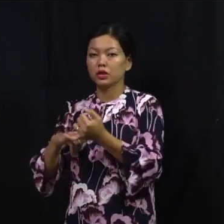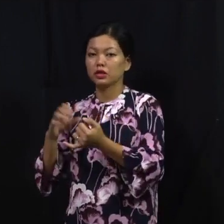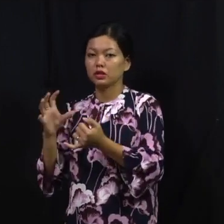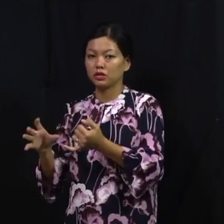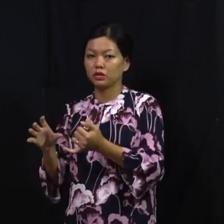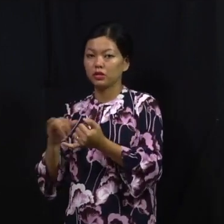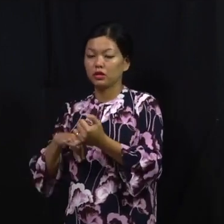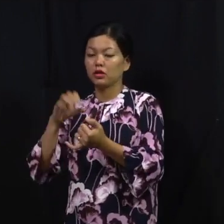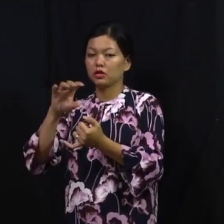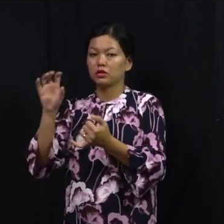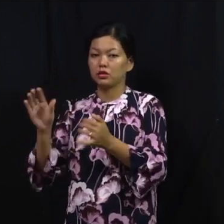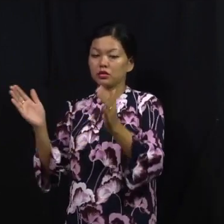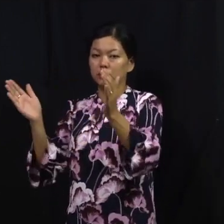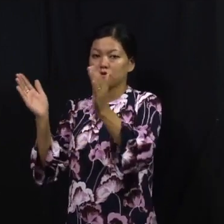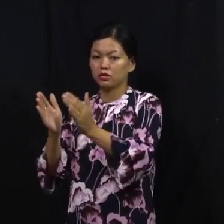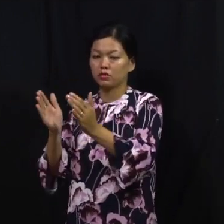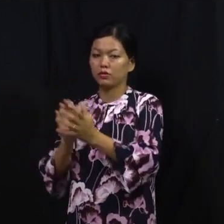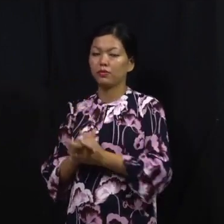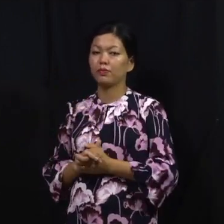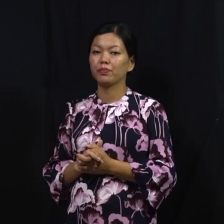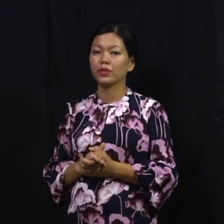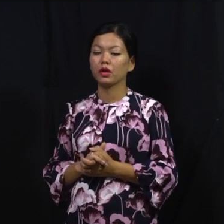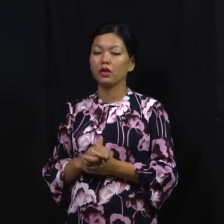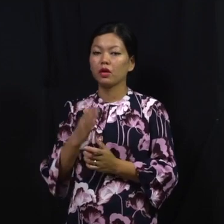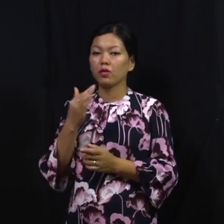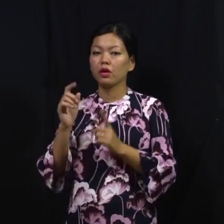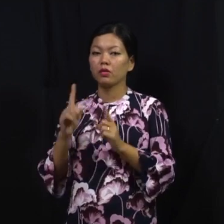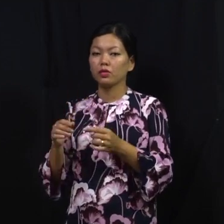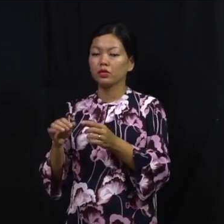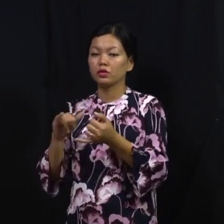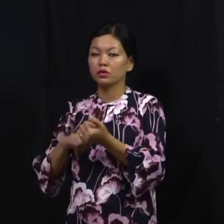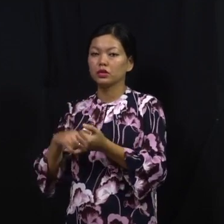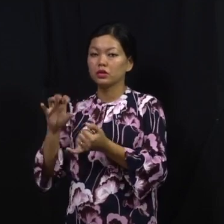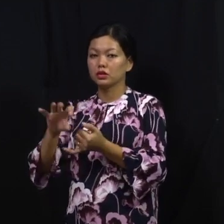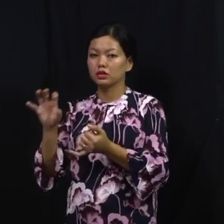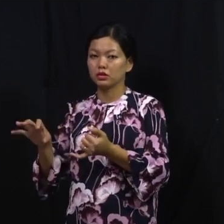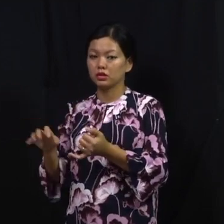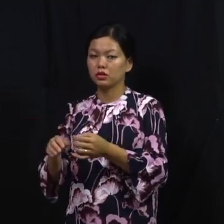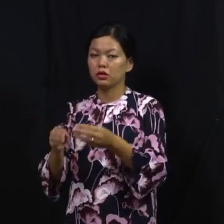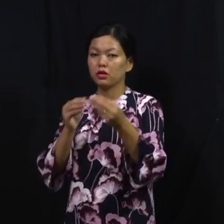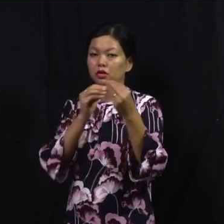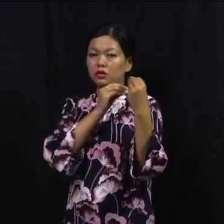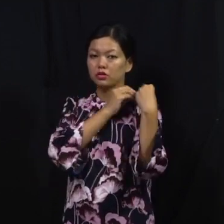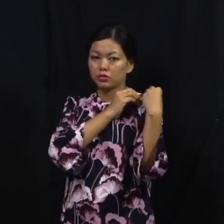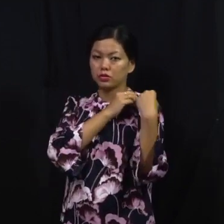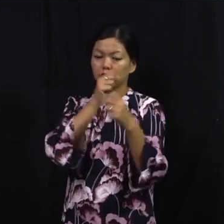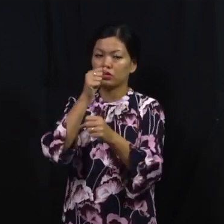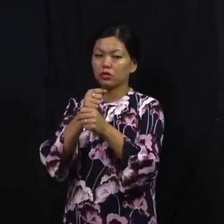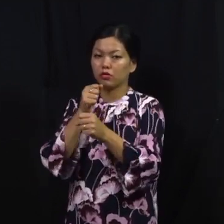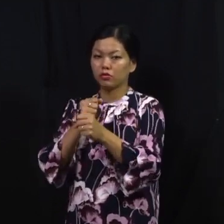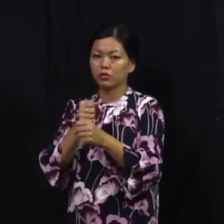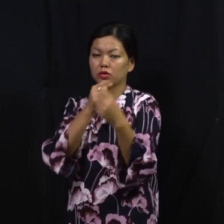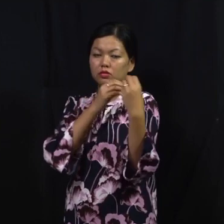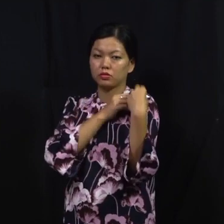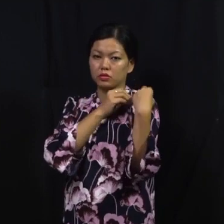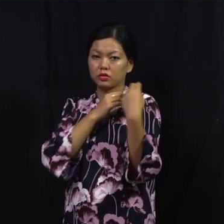unity, or we can say a defined population with having a definite government to rule the people as well as to rule